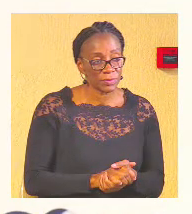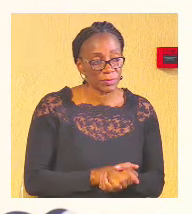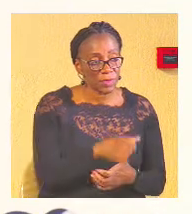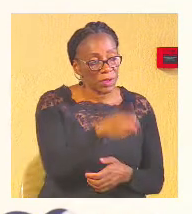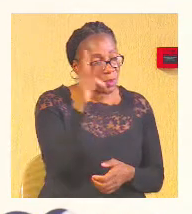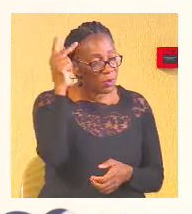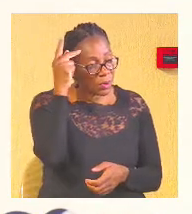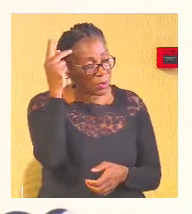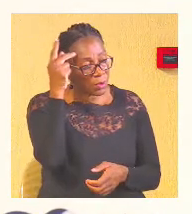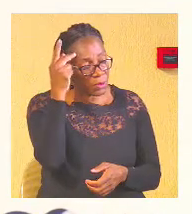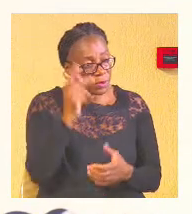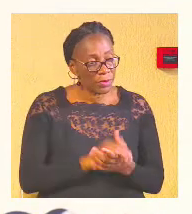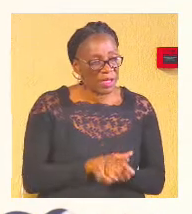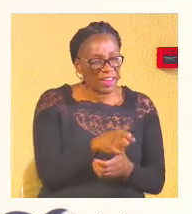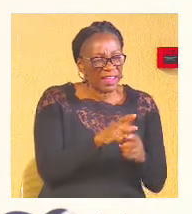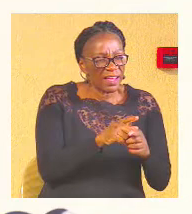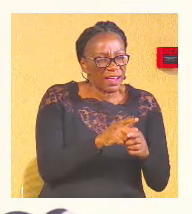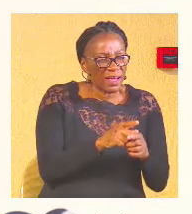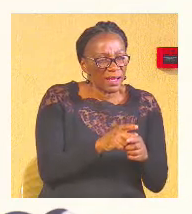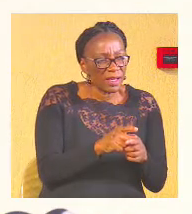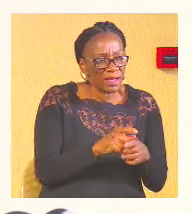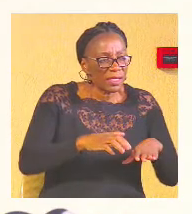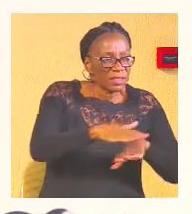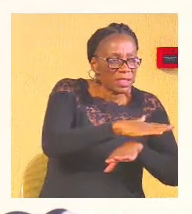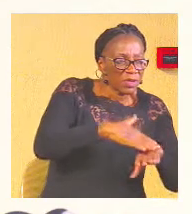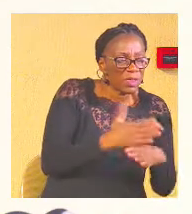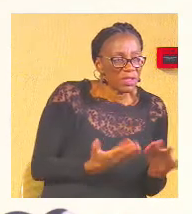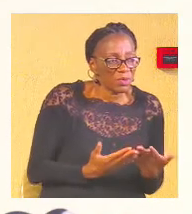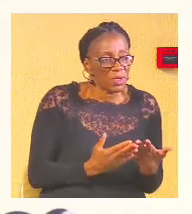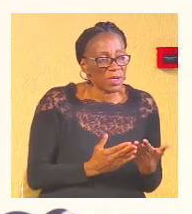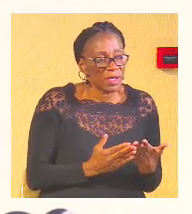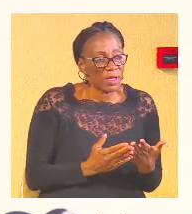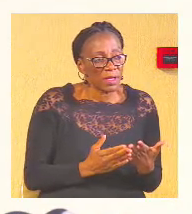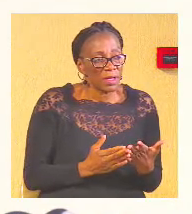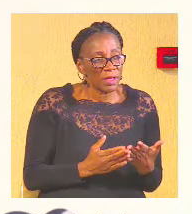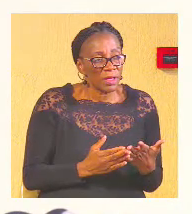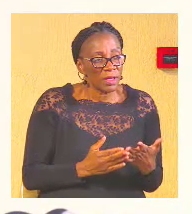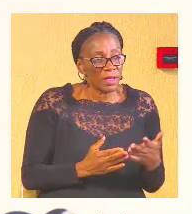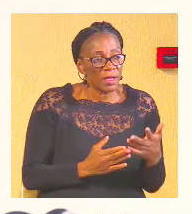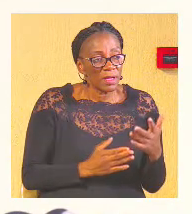had instances where an individual gets sick. Perhaps they need